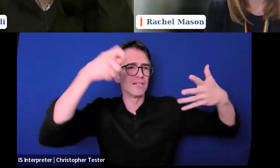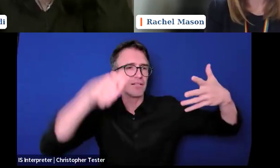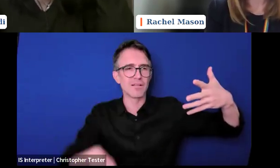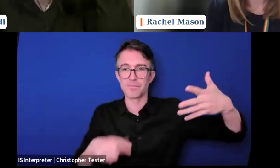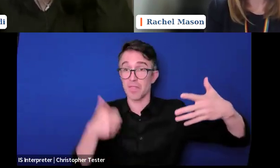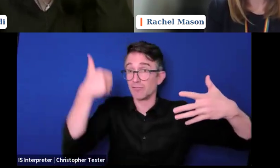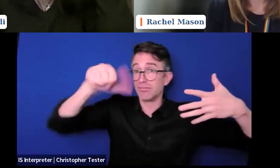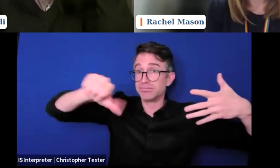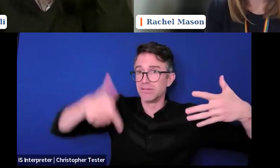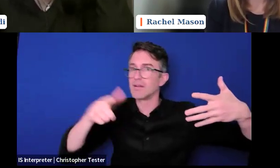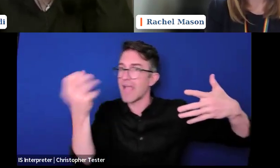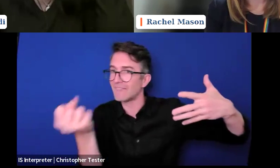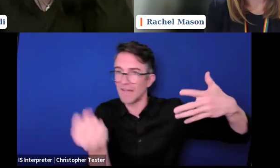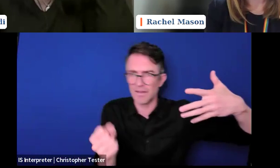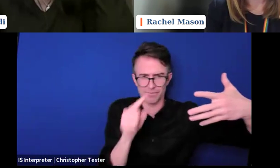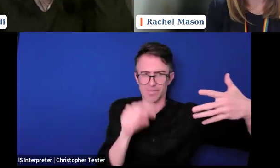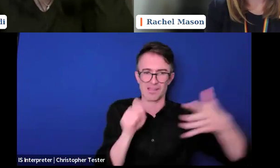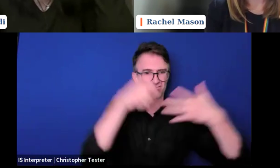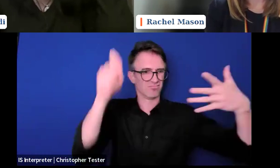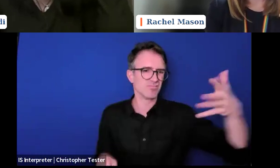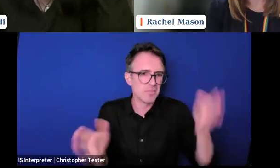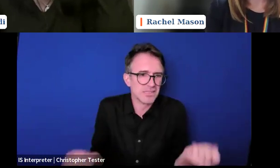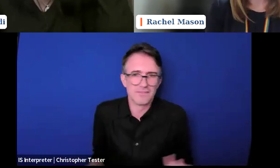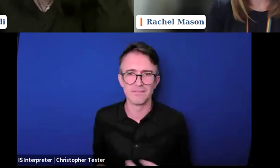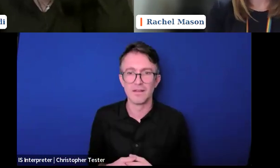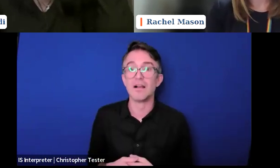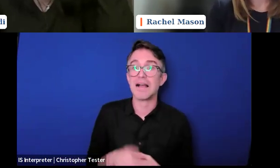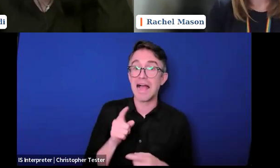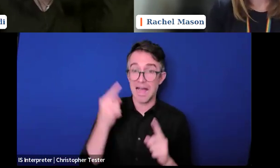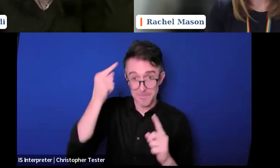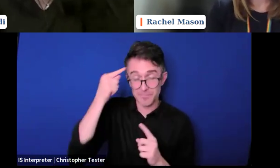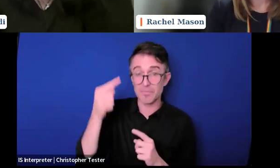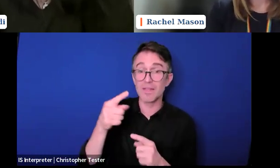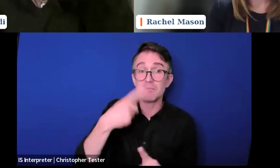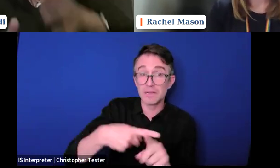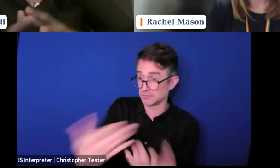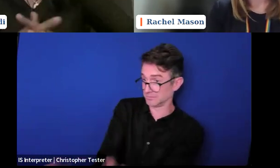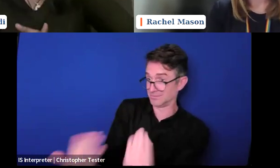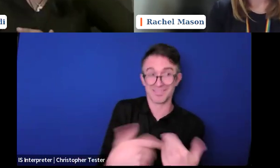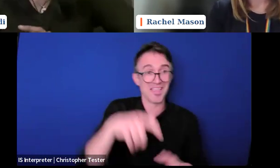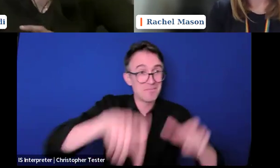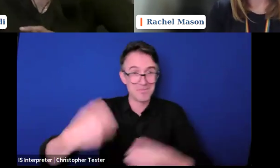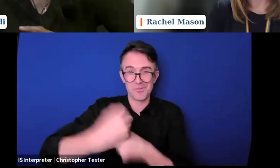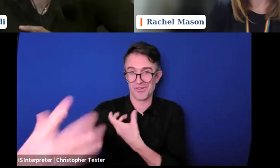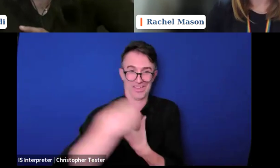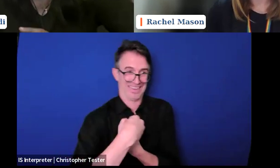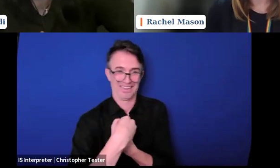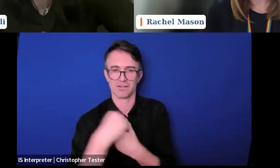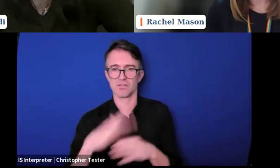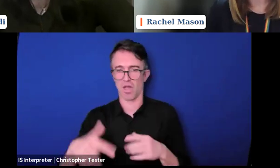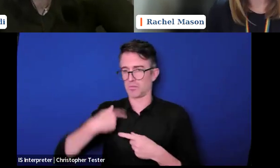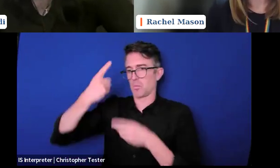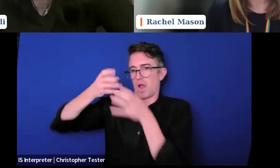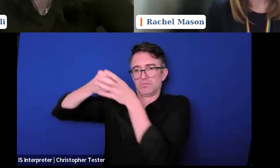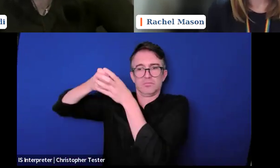the labor force participation, to the human capital accumulation, and so on. And finally, I would say that aid agencies